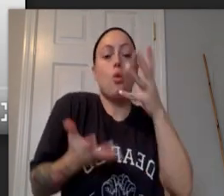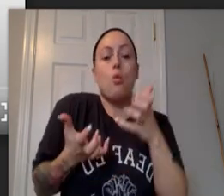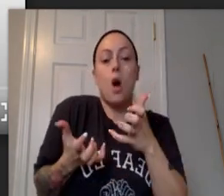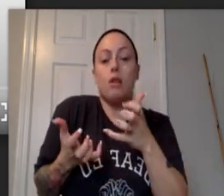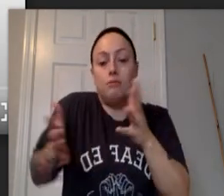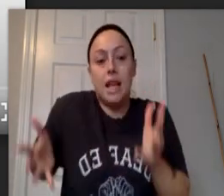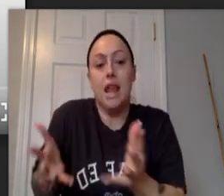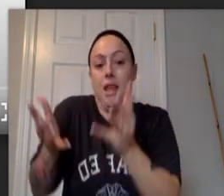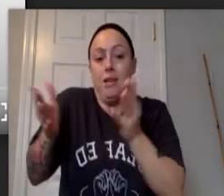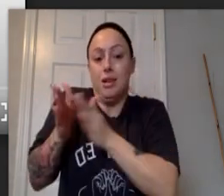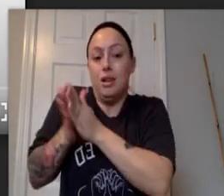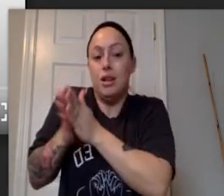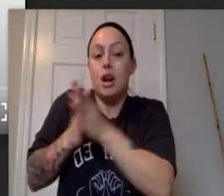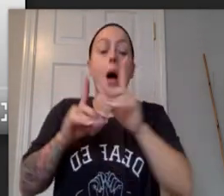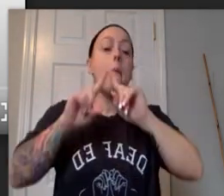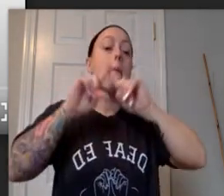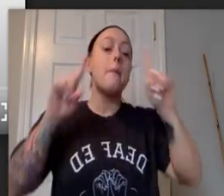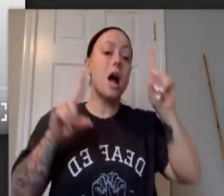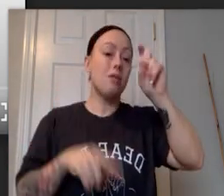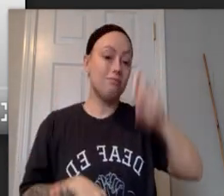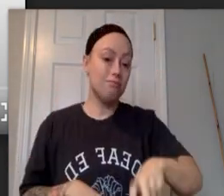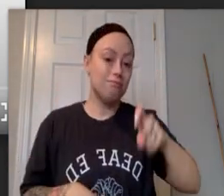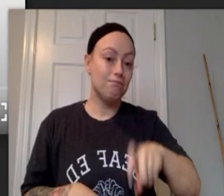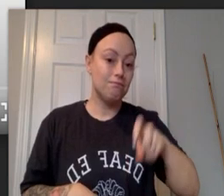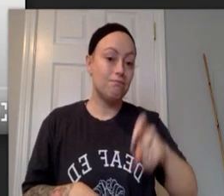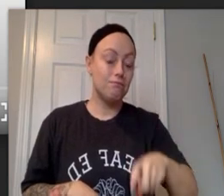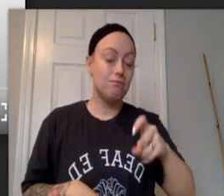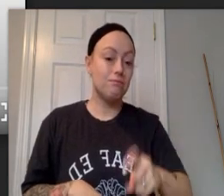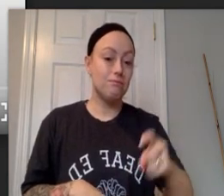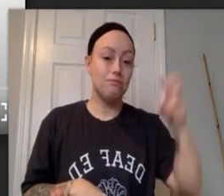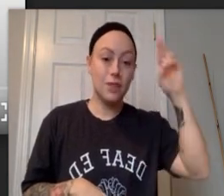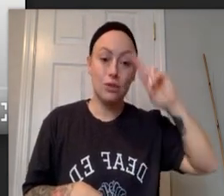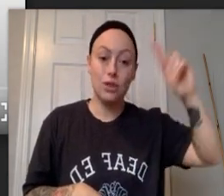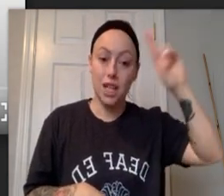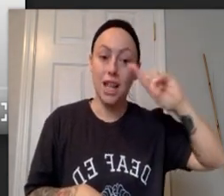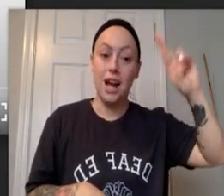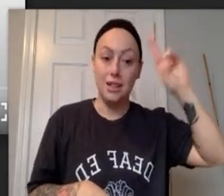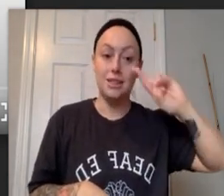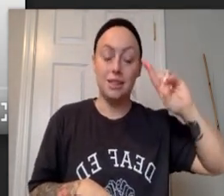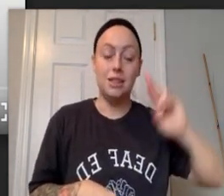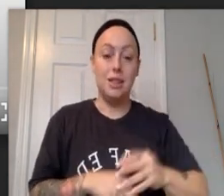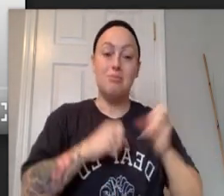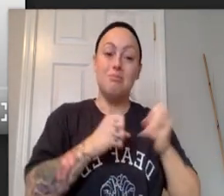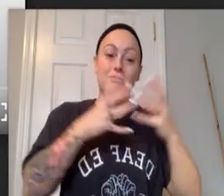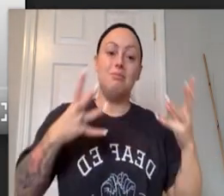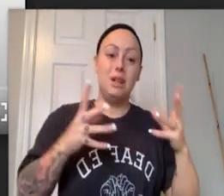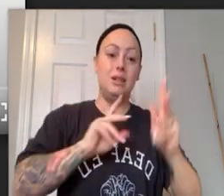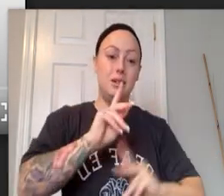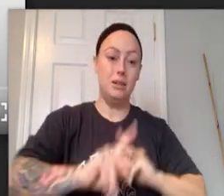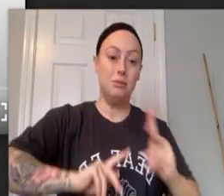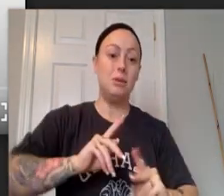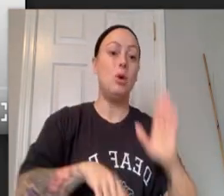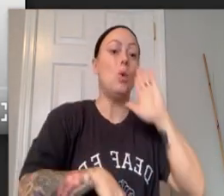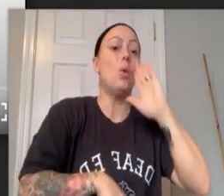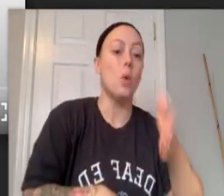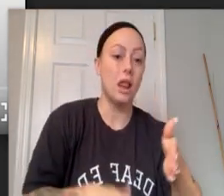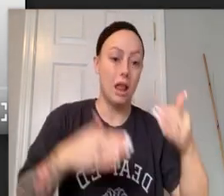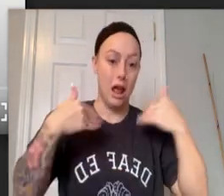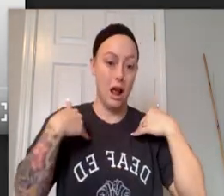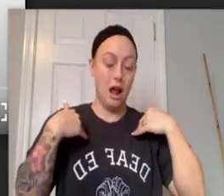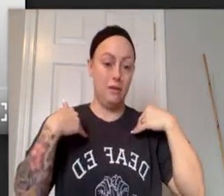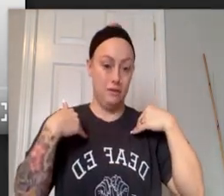encourage use, but we need to be realistic. It's not enabling, it's being realistic that many people will have